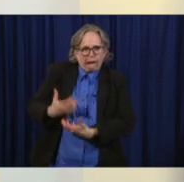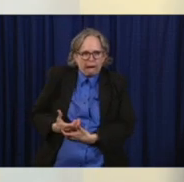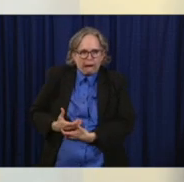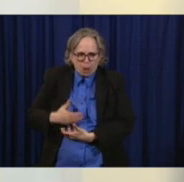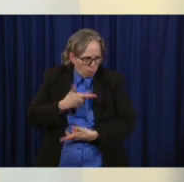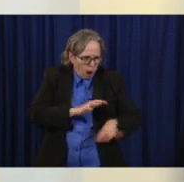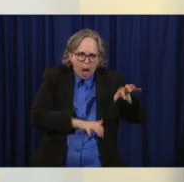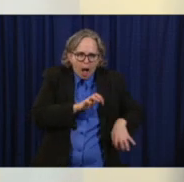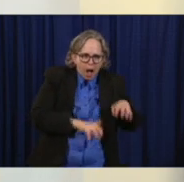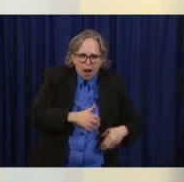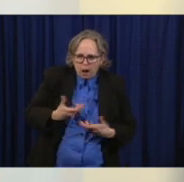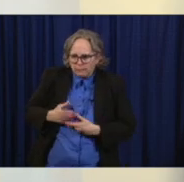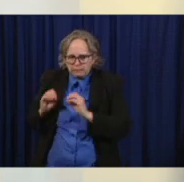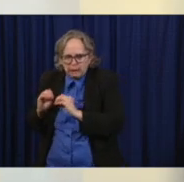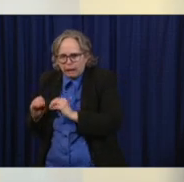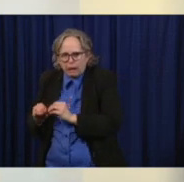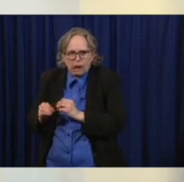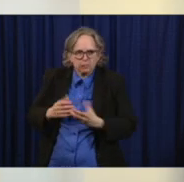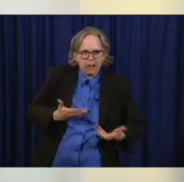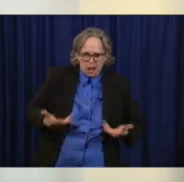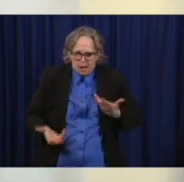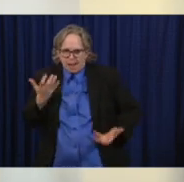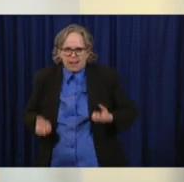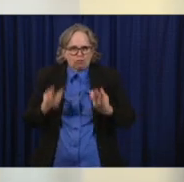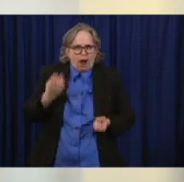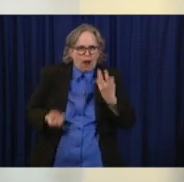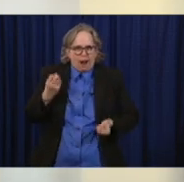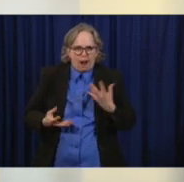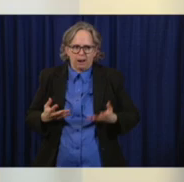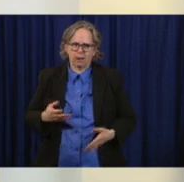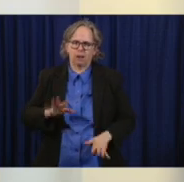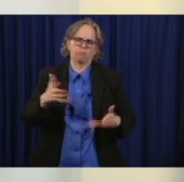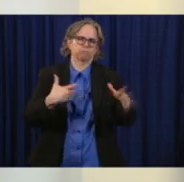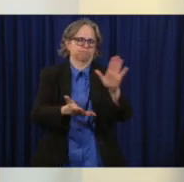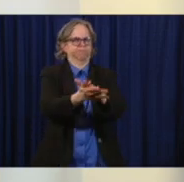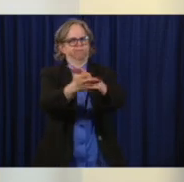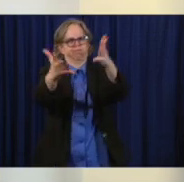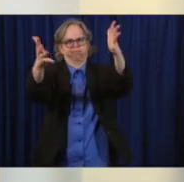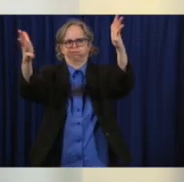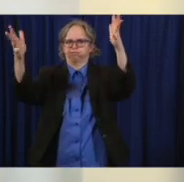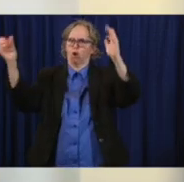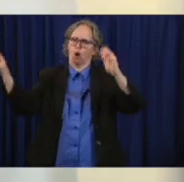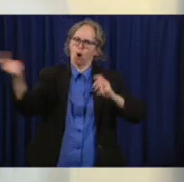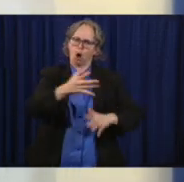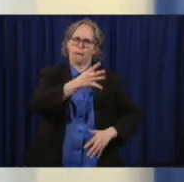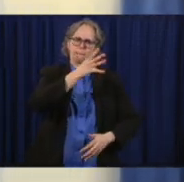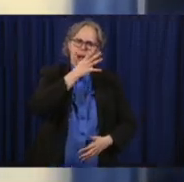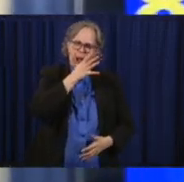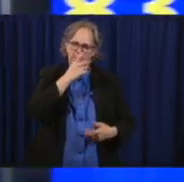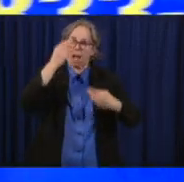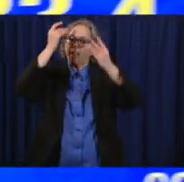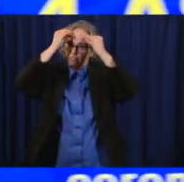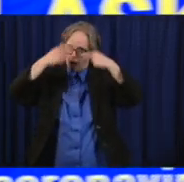be a teacher now. And so I just want to shout out to all the moms. I thought about you this Mother's Day.